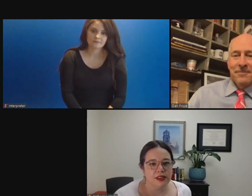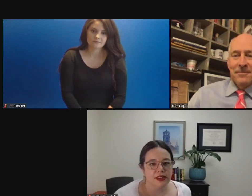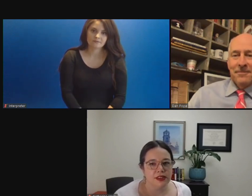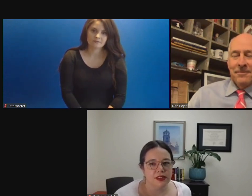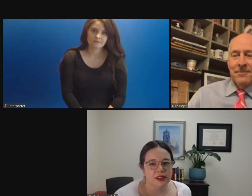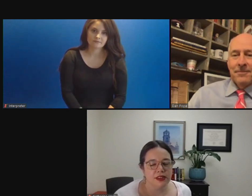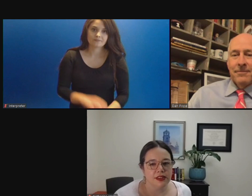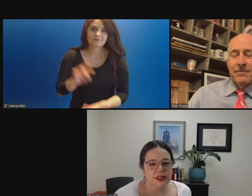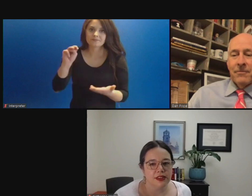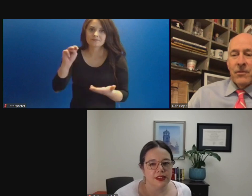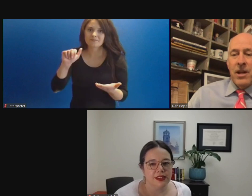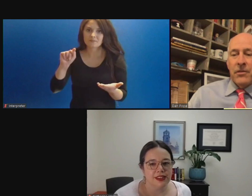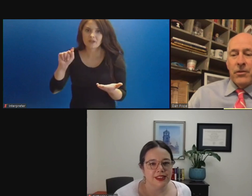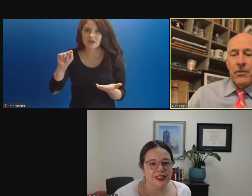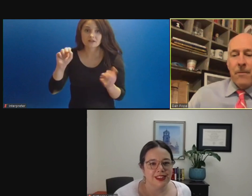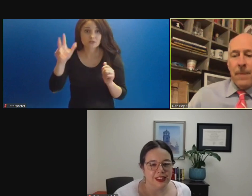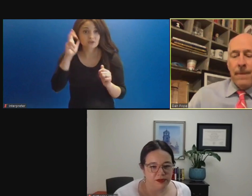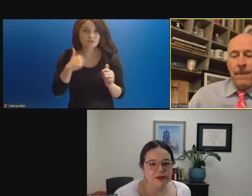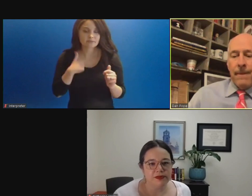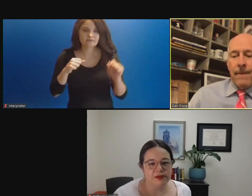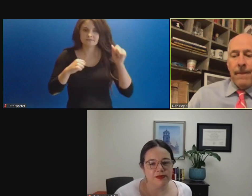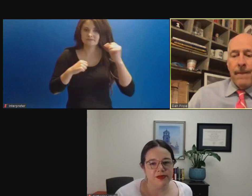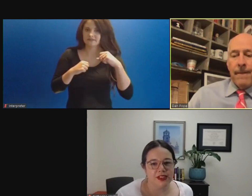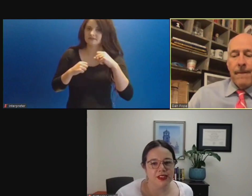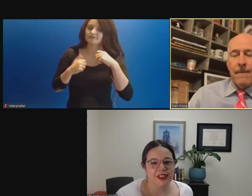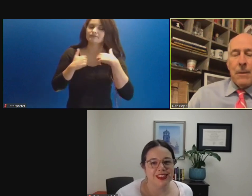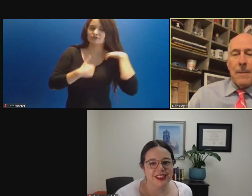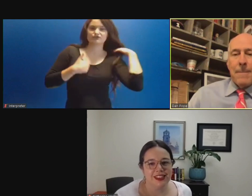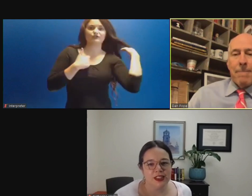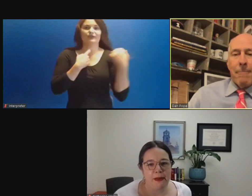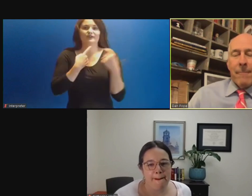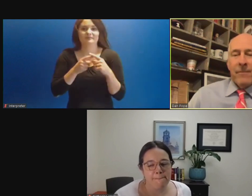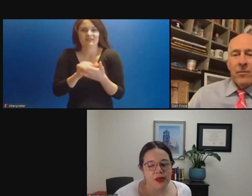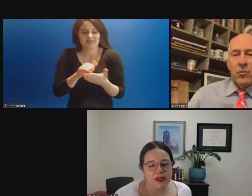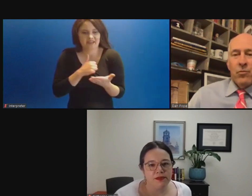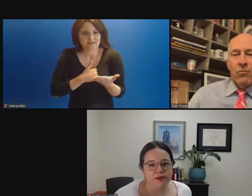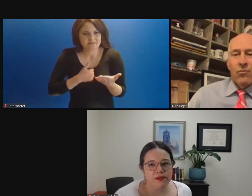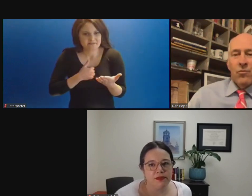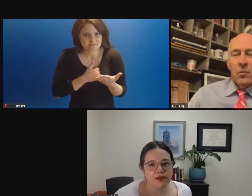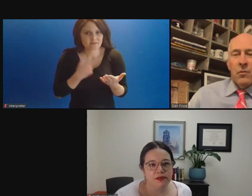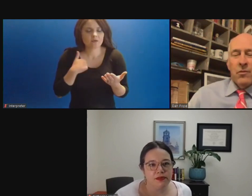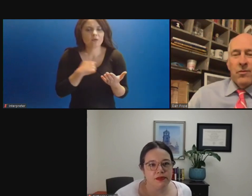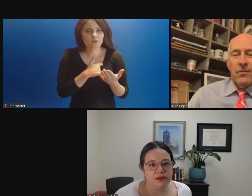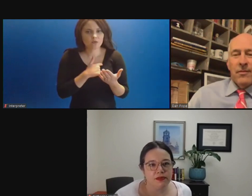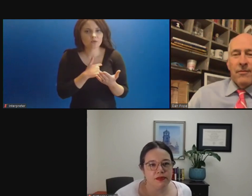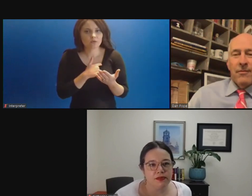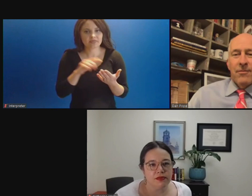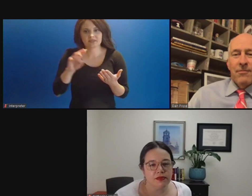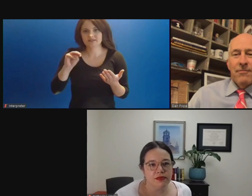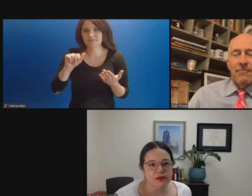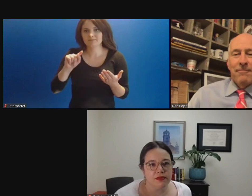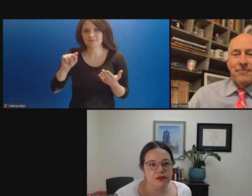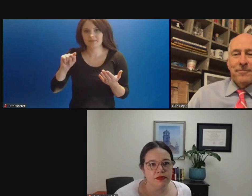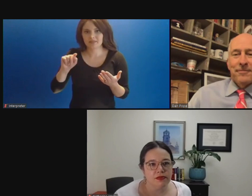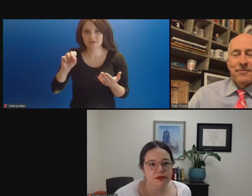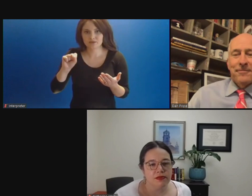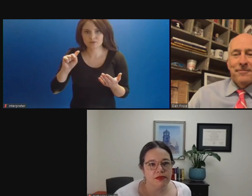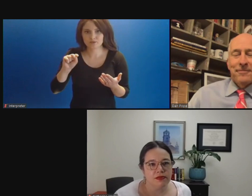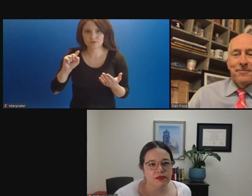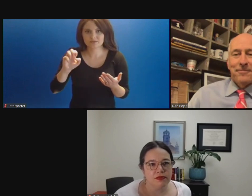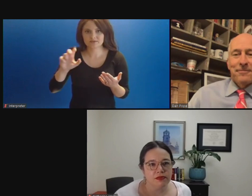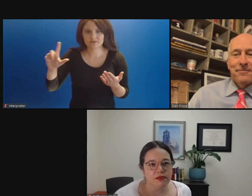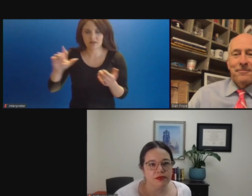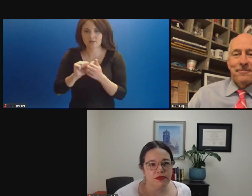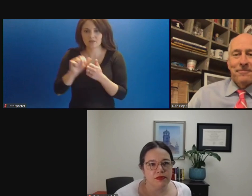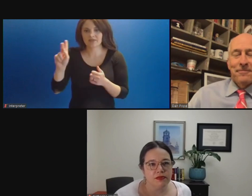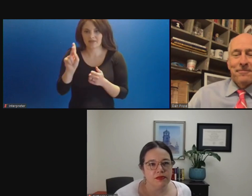Can you hear me? Yes. Sorry about that. We got, this is Matthew Still with KMAC. We got